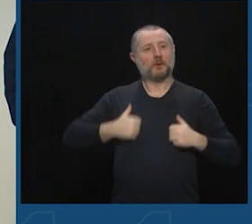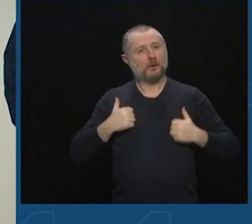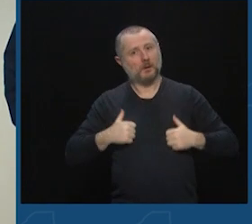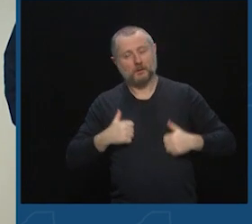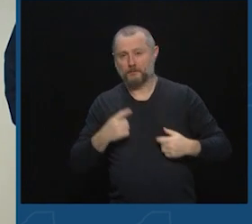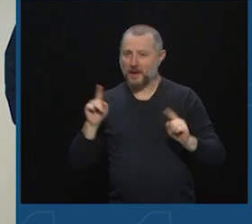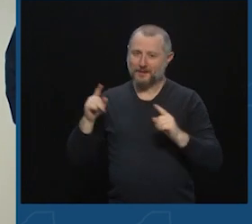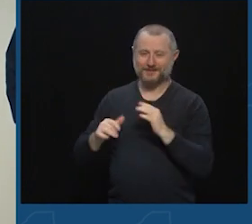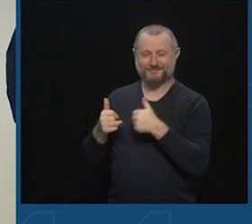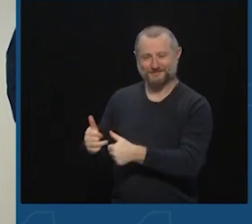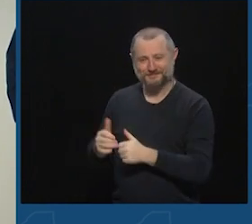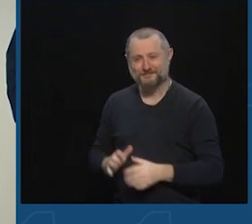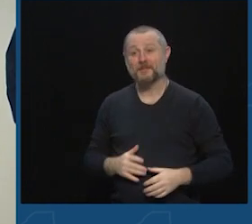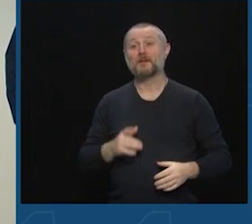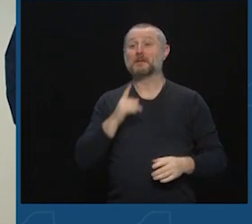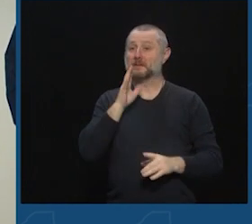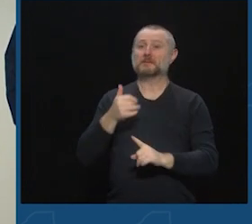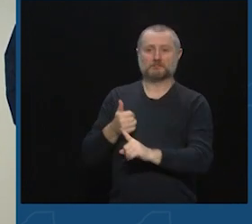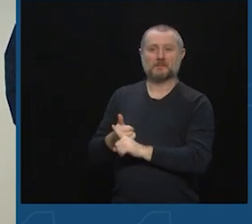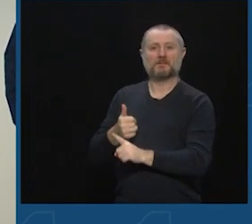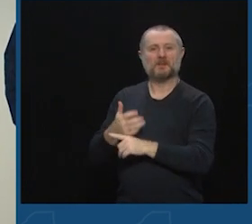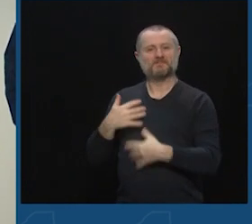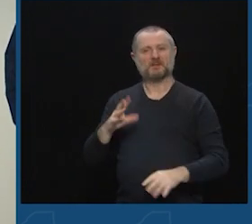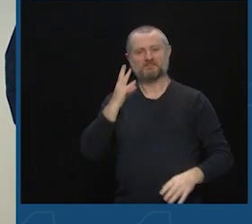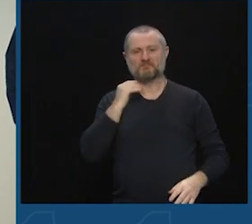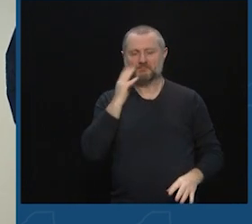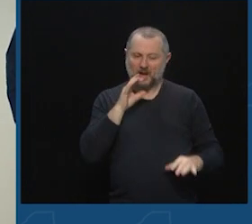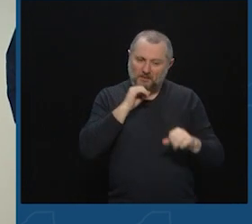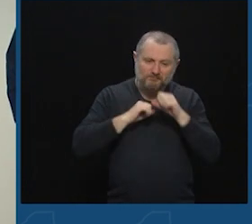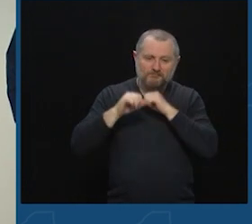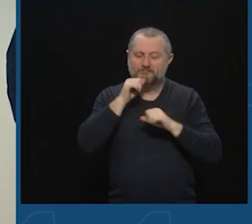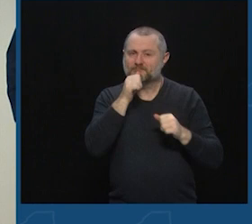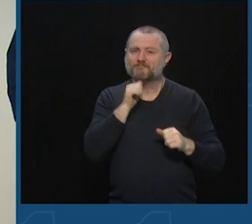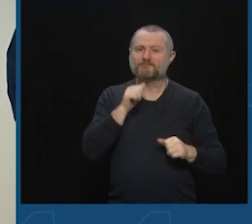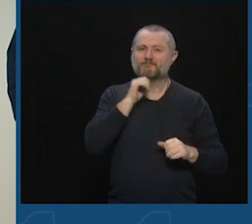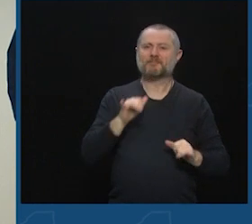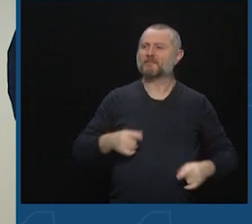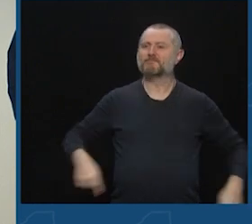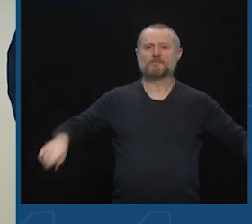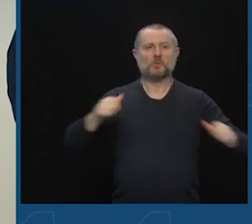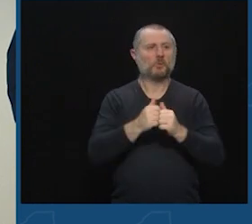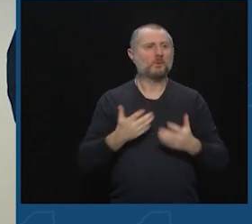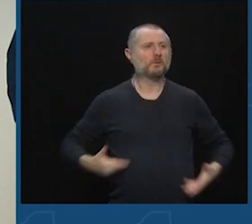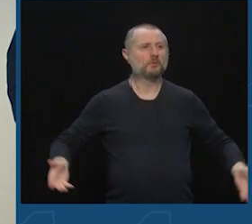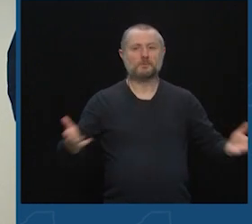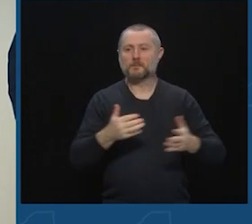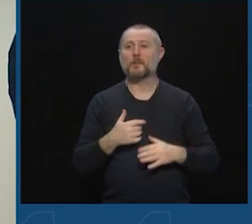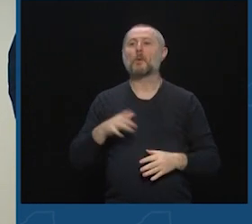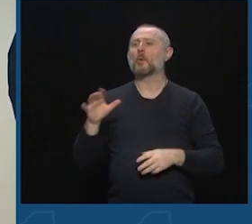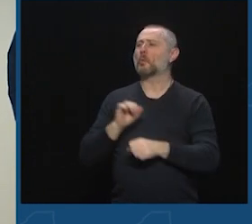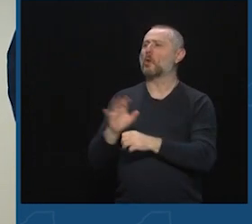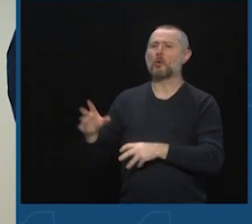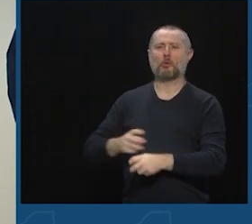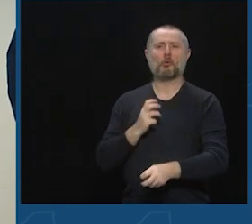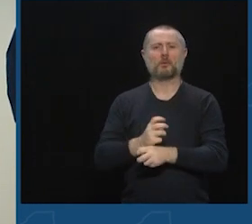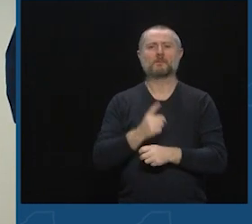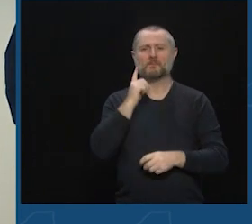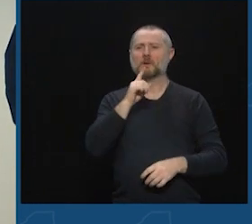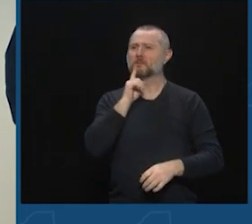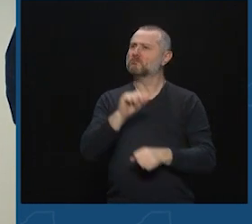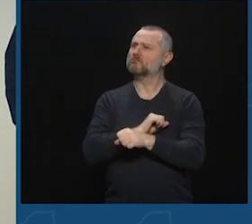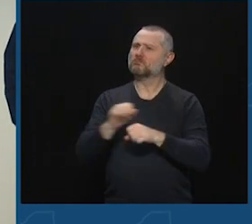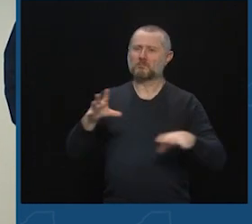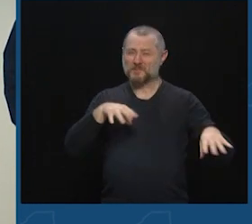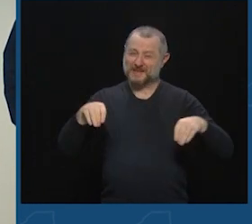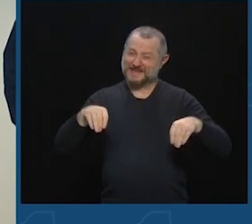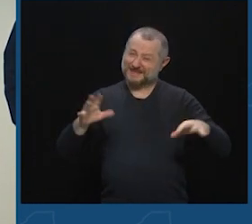that she literally was suffering right along with our residents here, so you know she was intensely working to have power restored and life